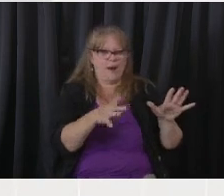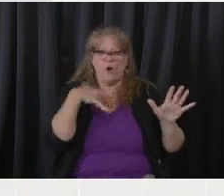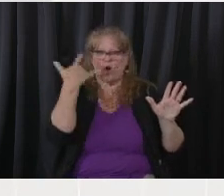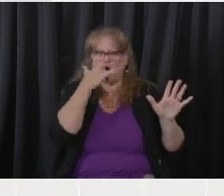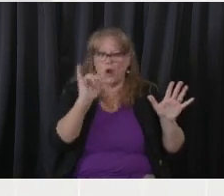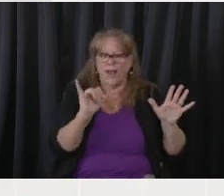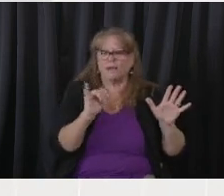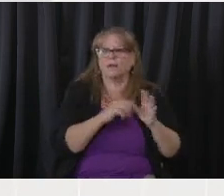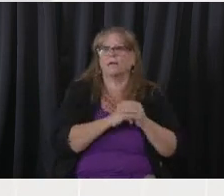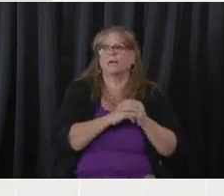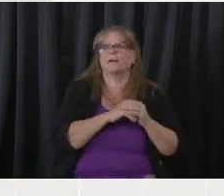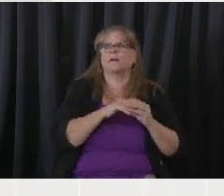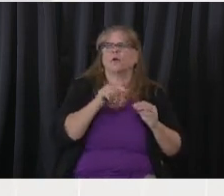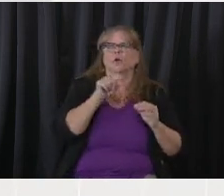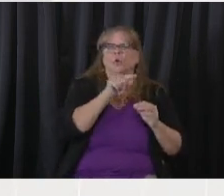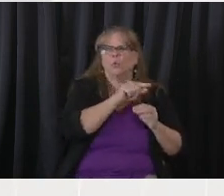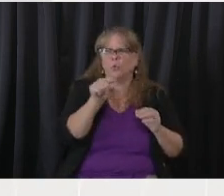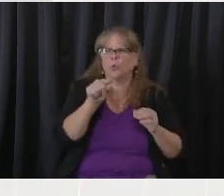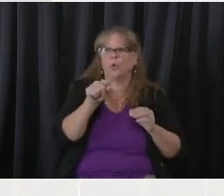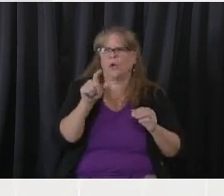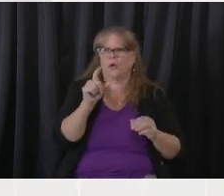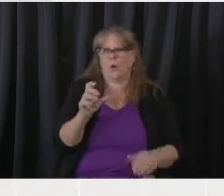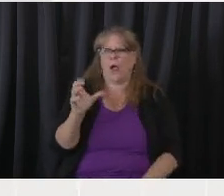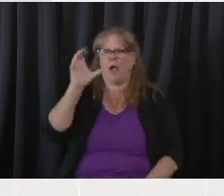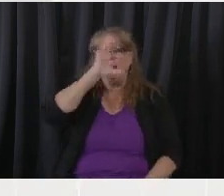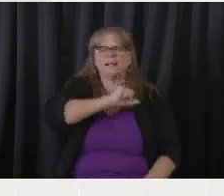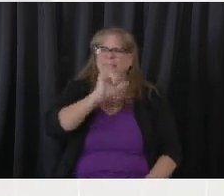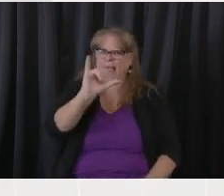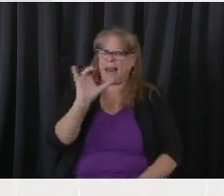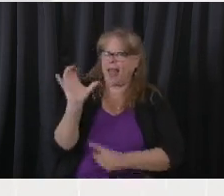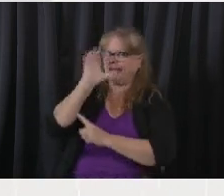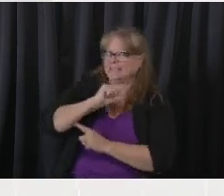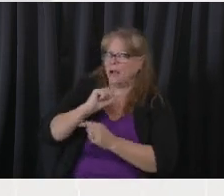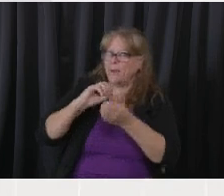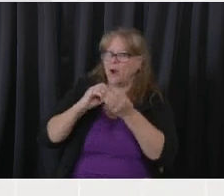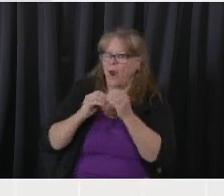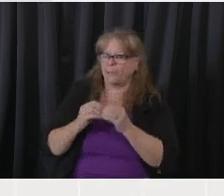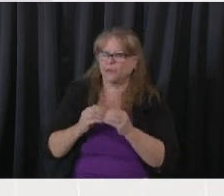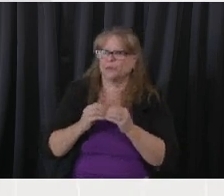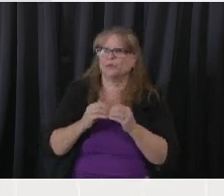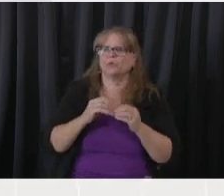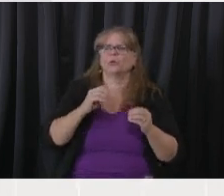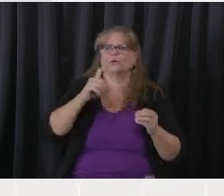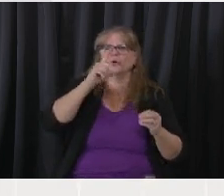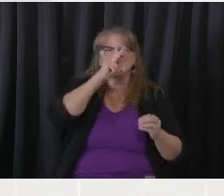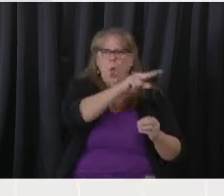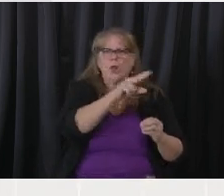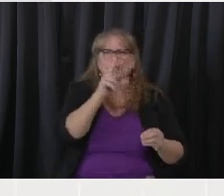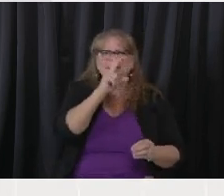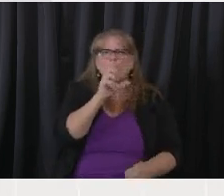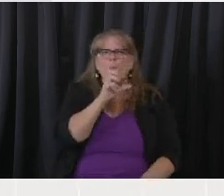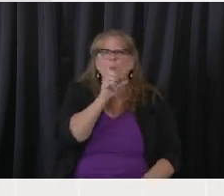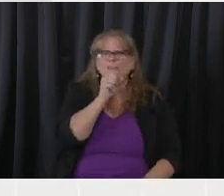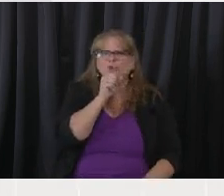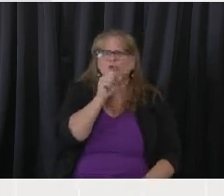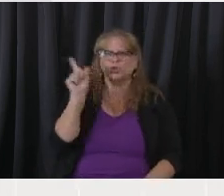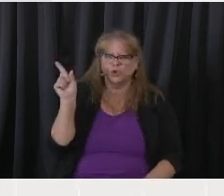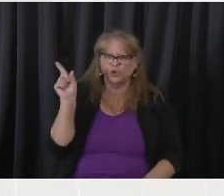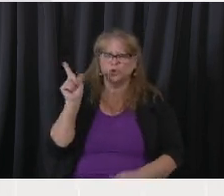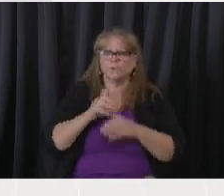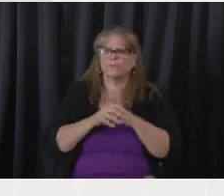cases. So what you'll see in the light orange colored bars here is what we estimate the number of infections that have occurred day over day